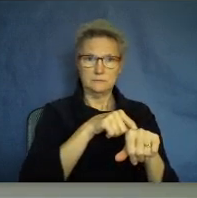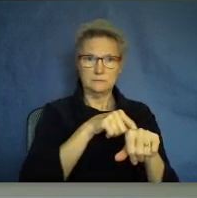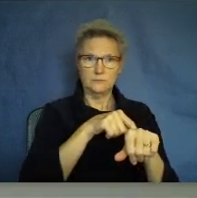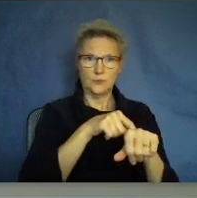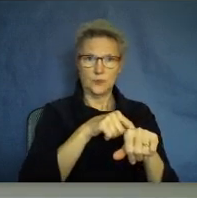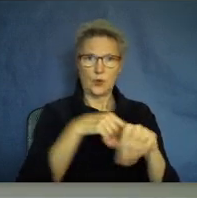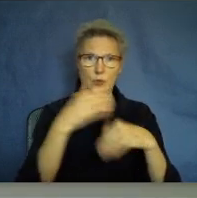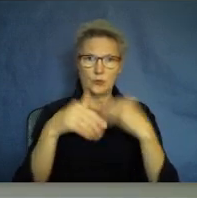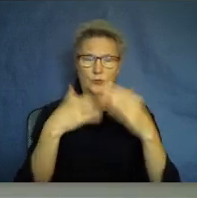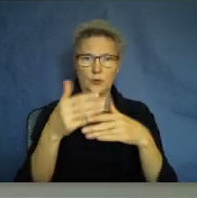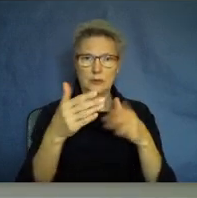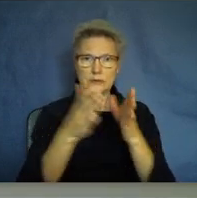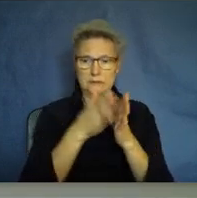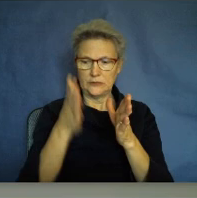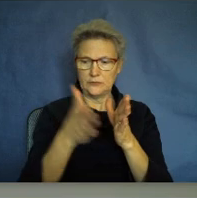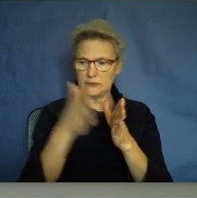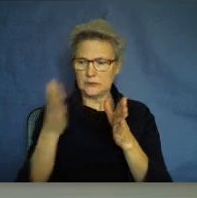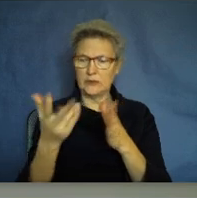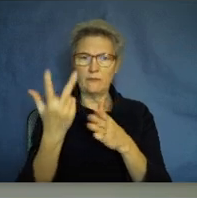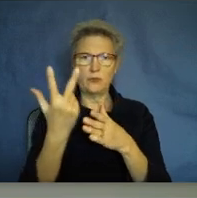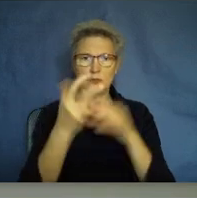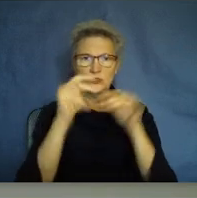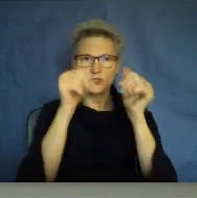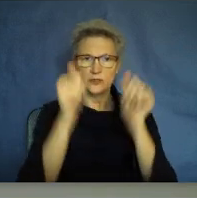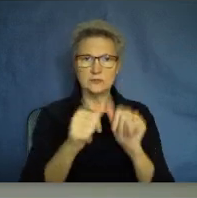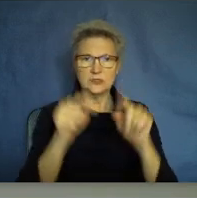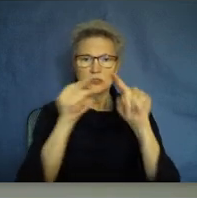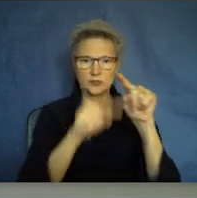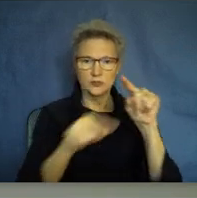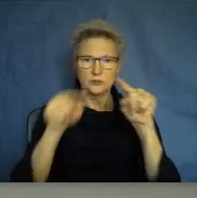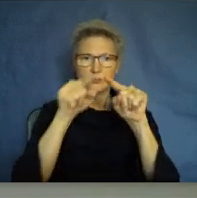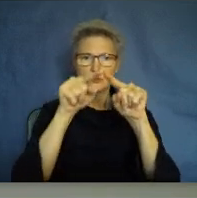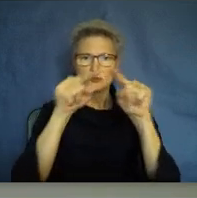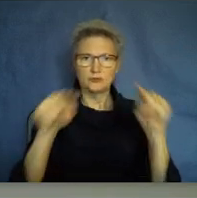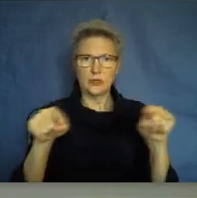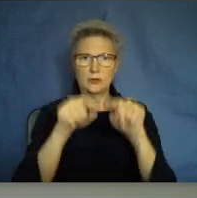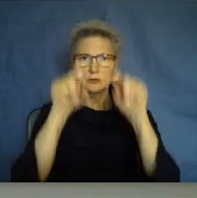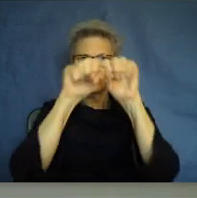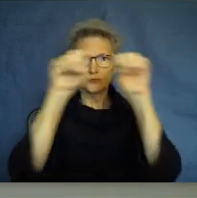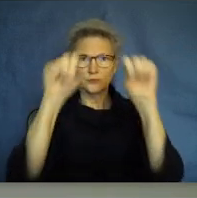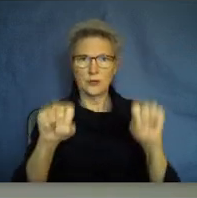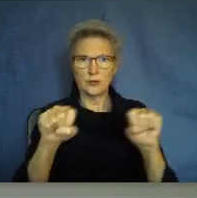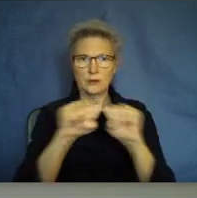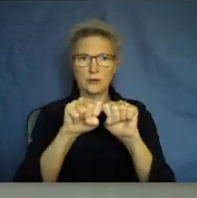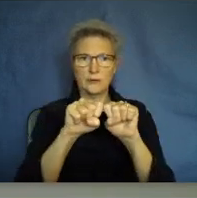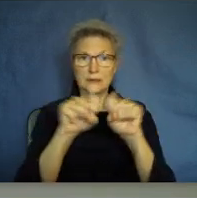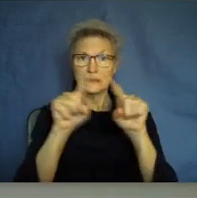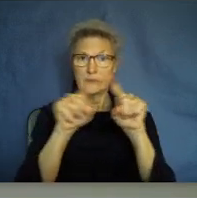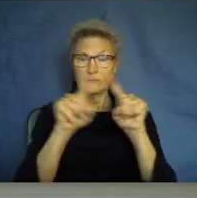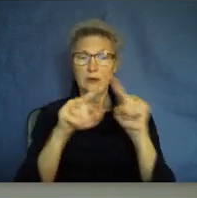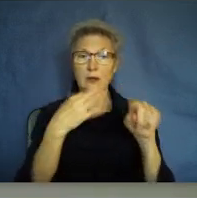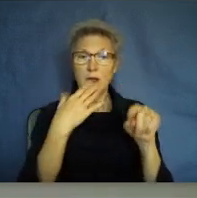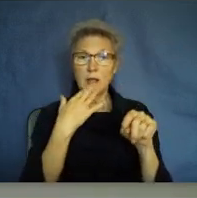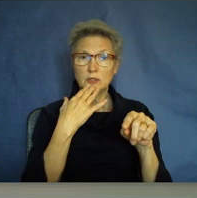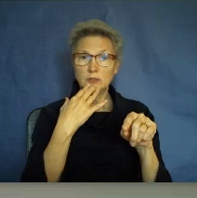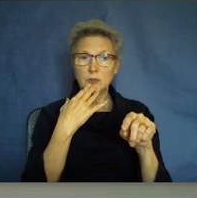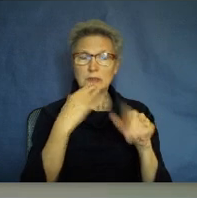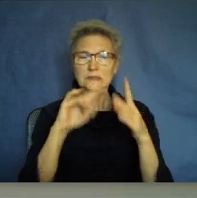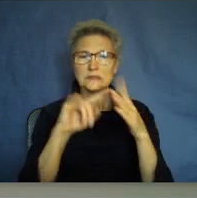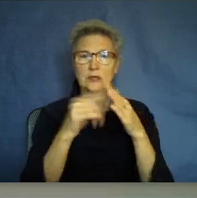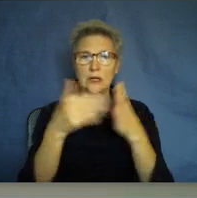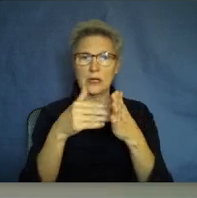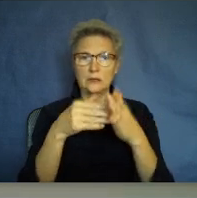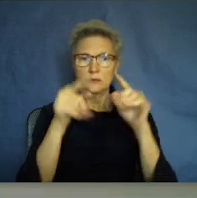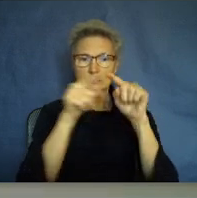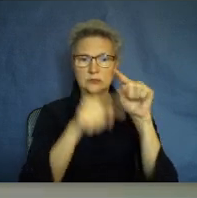go through the series of three shapes, so circle, triangle, and square that are in different colors, we start again with